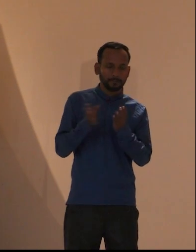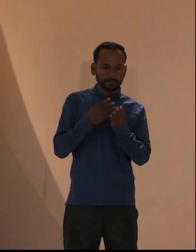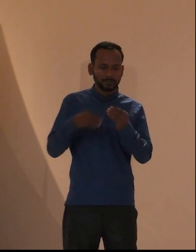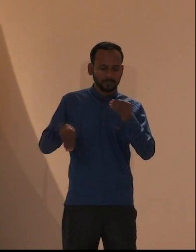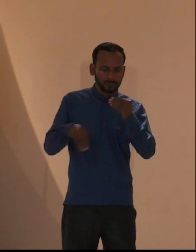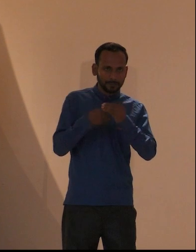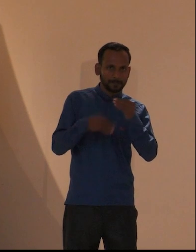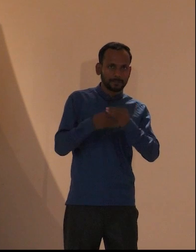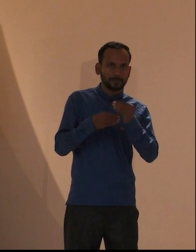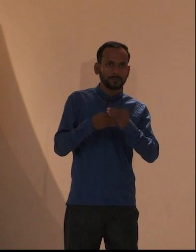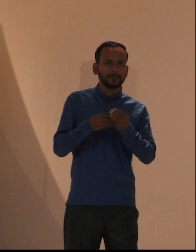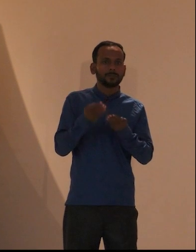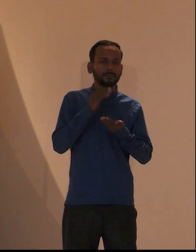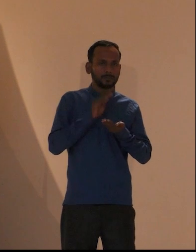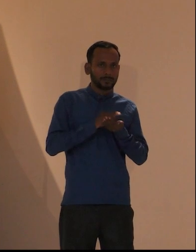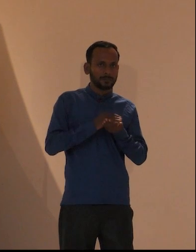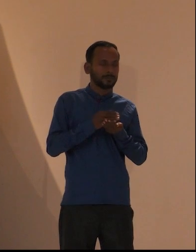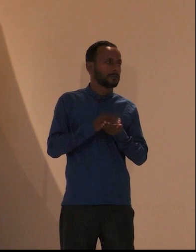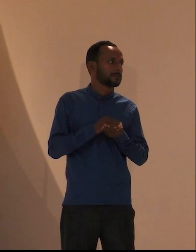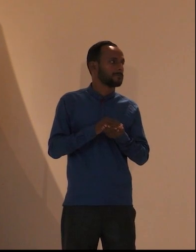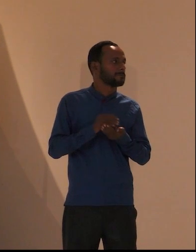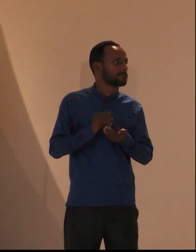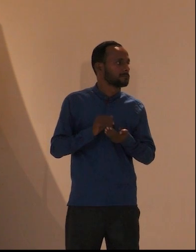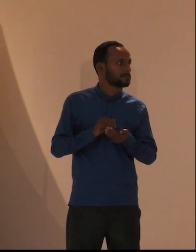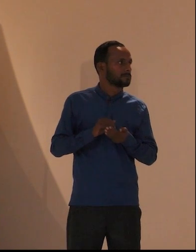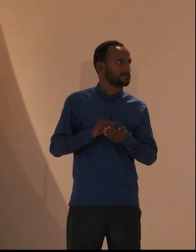the paint, but just to conserve and clean the object.